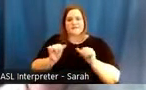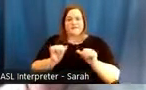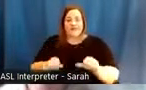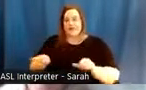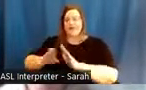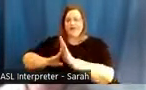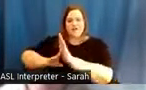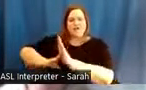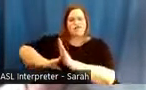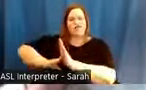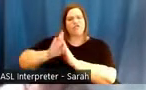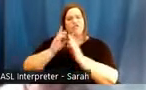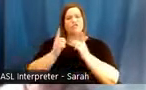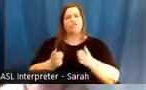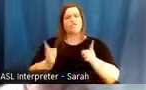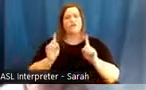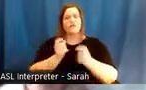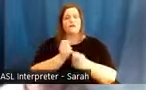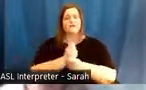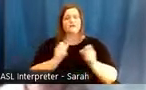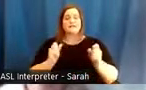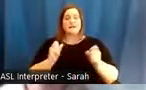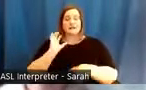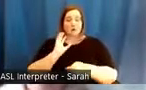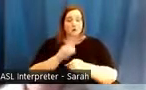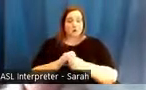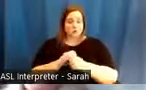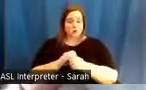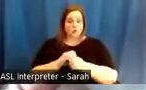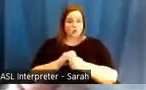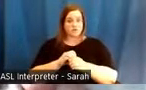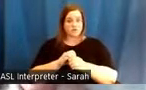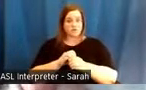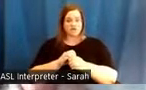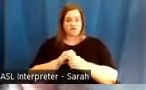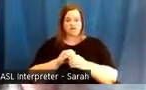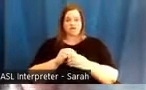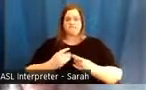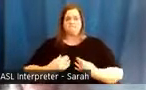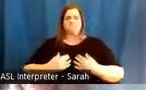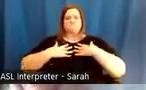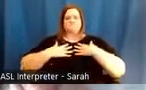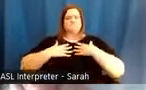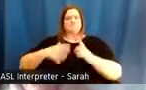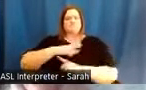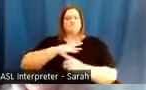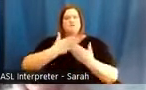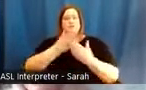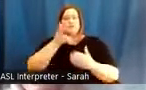in a safe, inclusive, and enriching environment. Thank you for hearing my story.